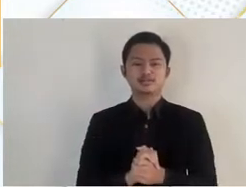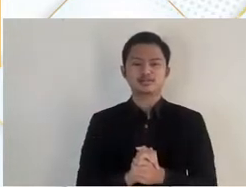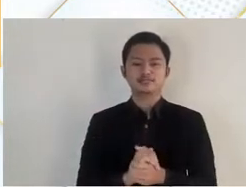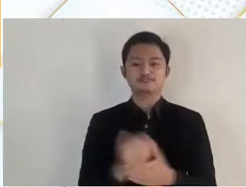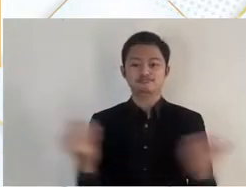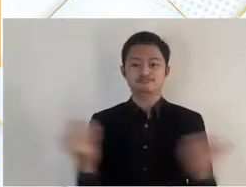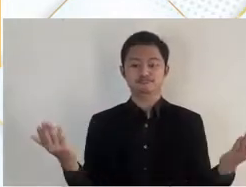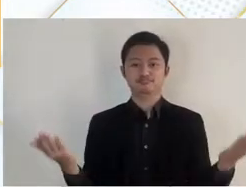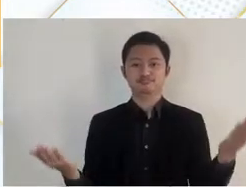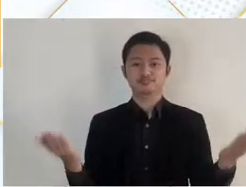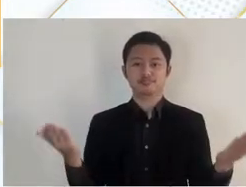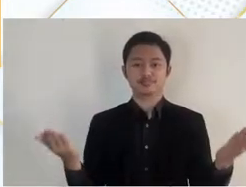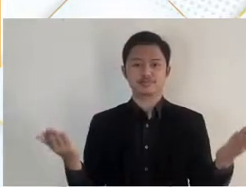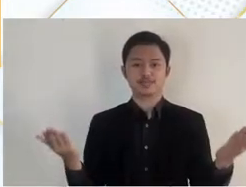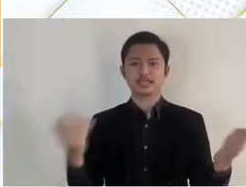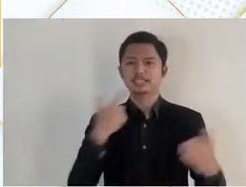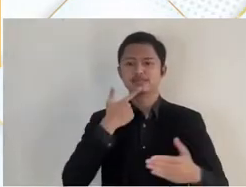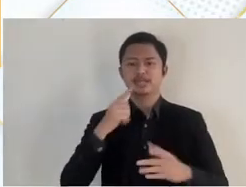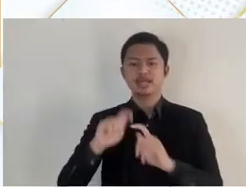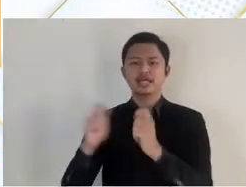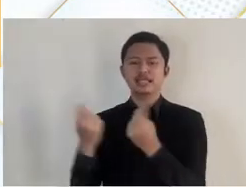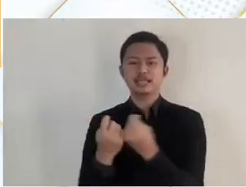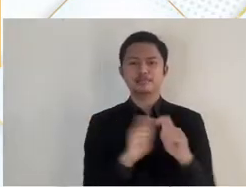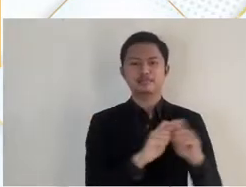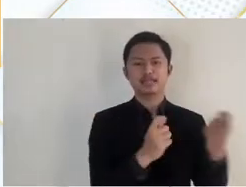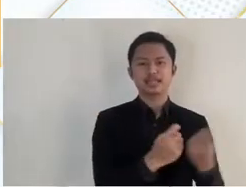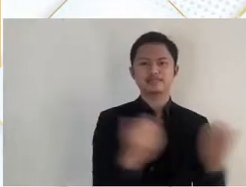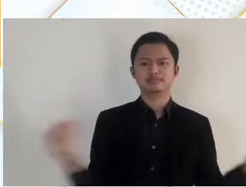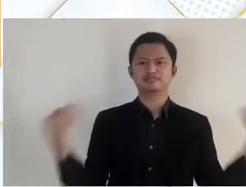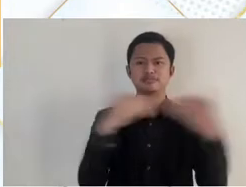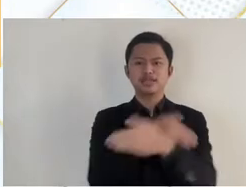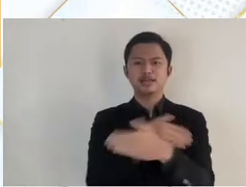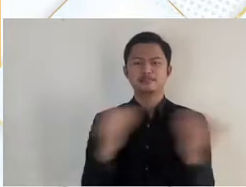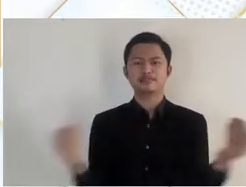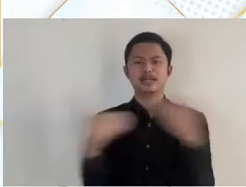sent officers to Fiji for the same purpose.